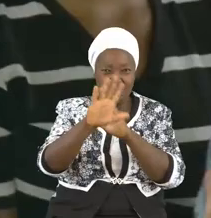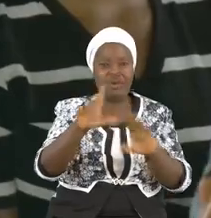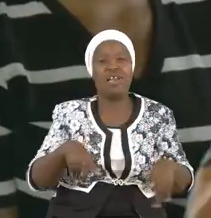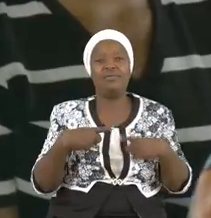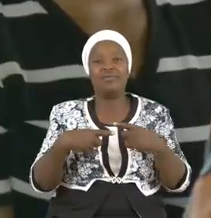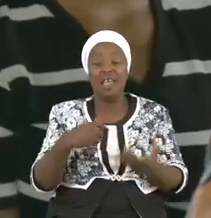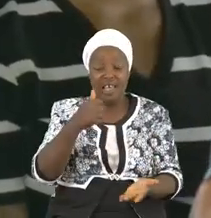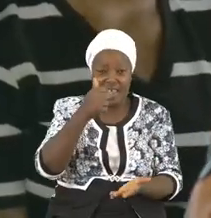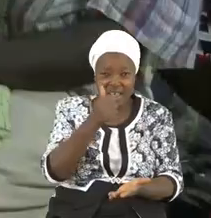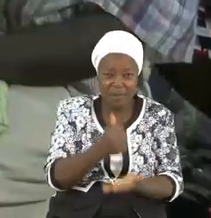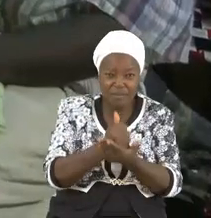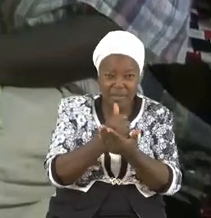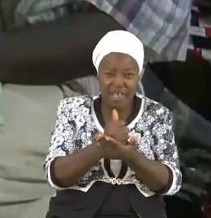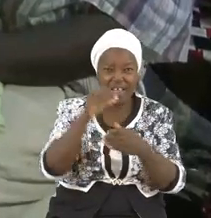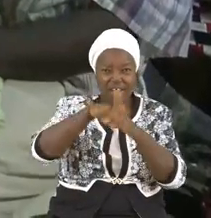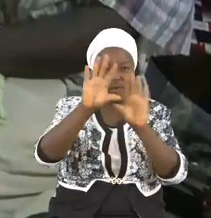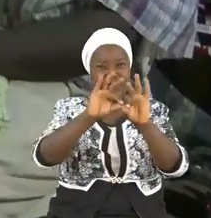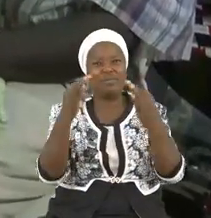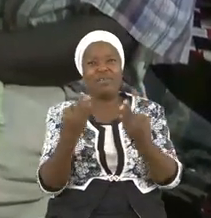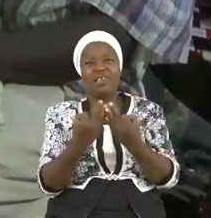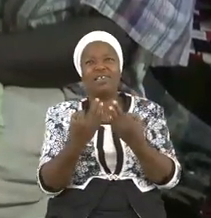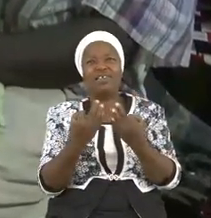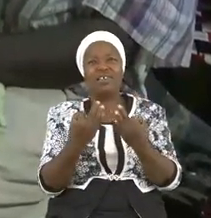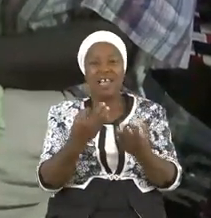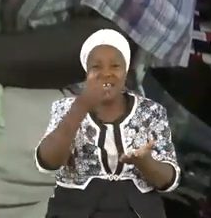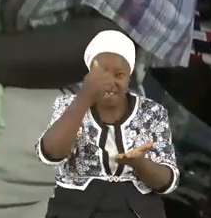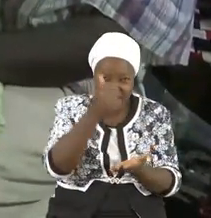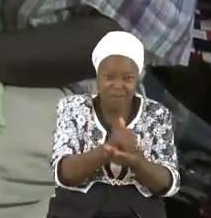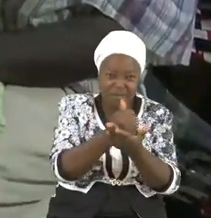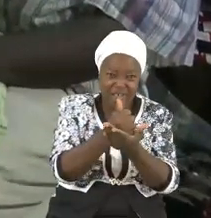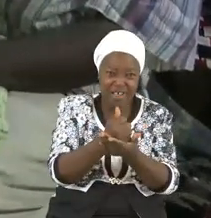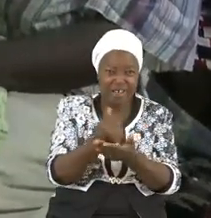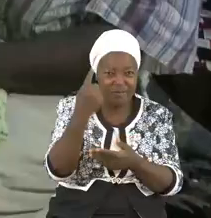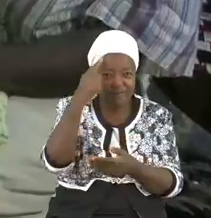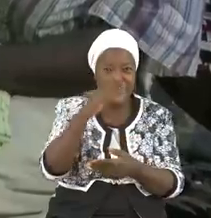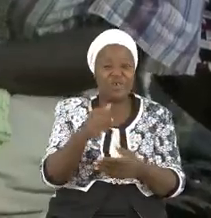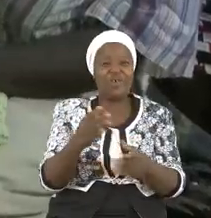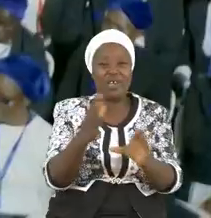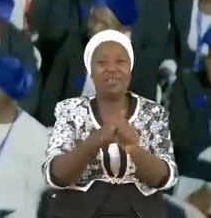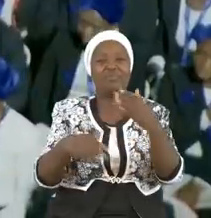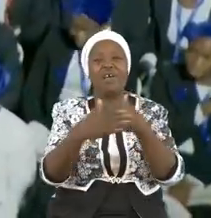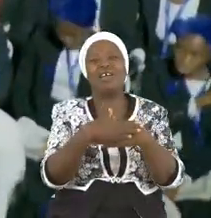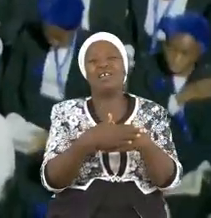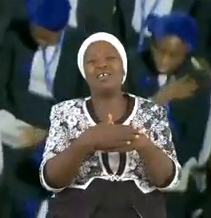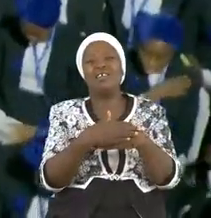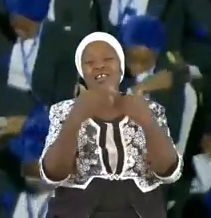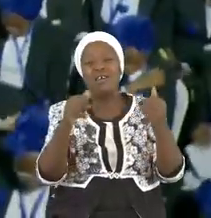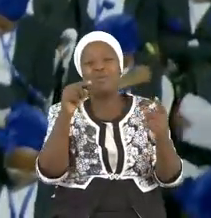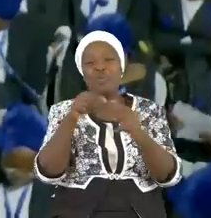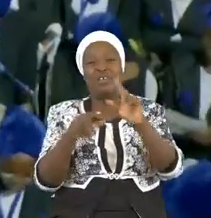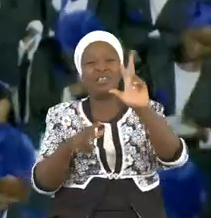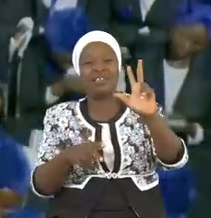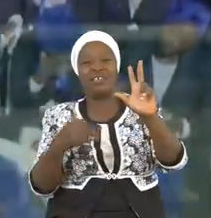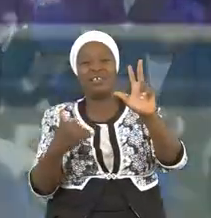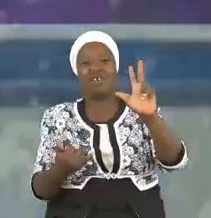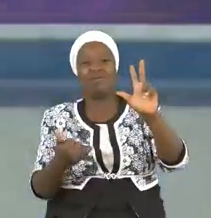Amen in your family. Amen for your recovery. Yeah. We're coming to point number three now.